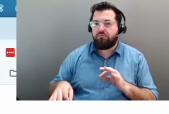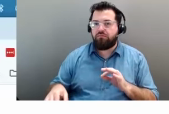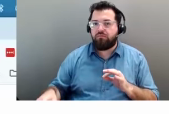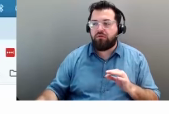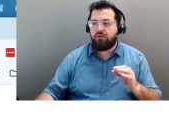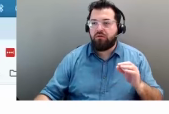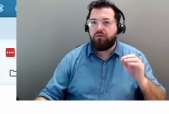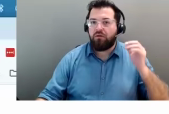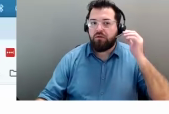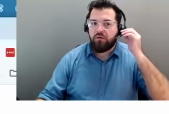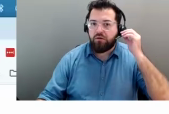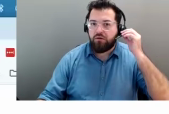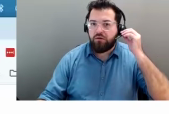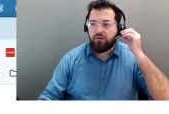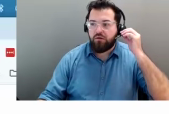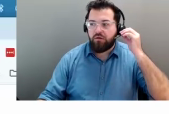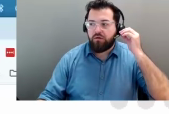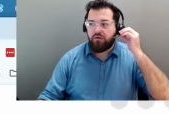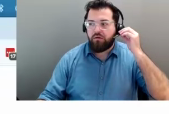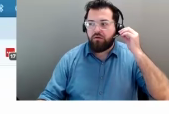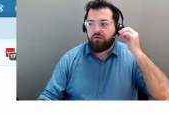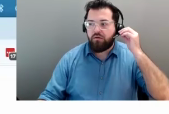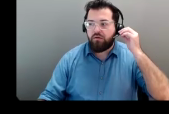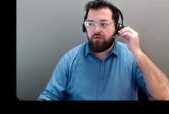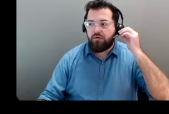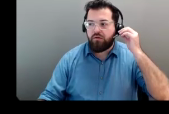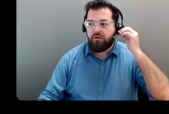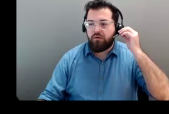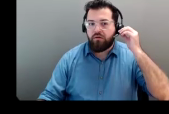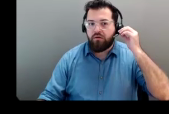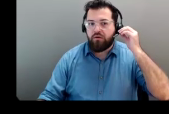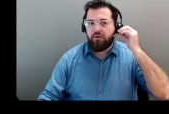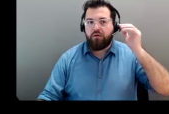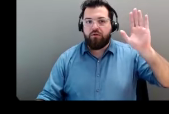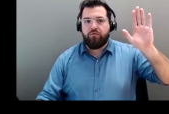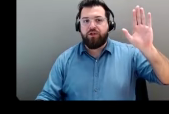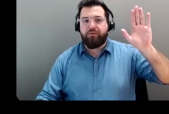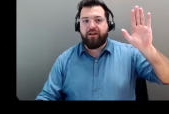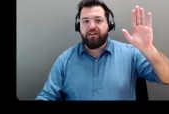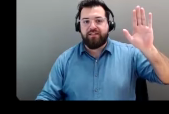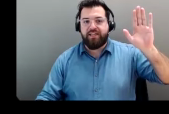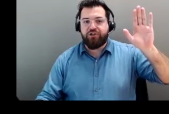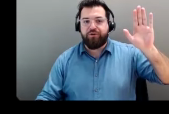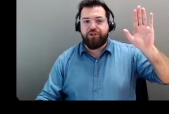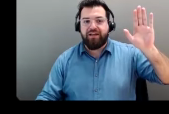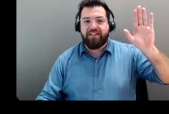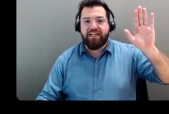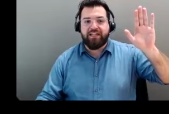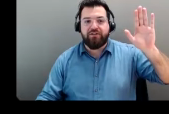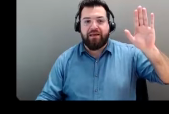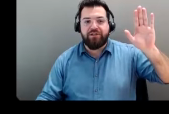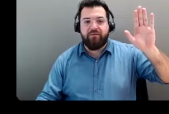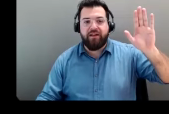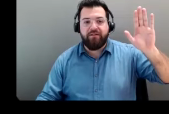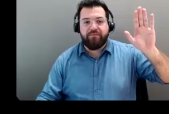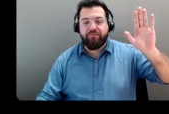In 2025, researchers at MIT ran an experiment. They had students write essays under three Hey, quick, Rick, conditions: this a is the brain only interpreter. Do you mind clicking